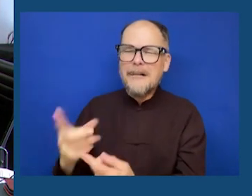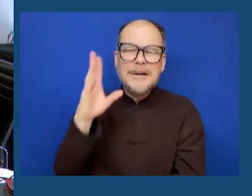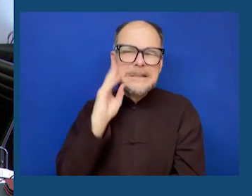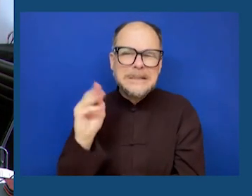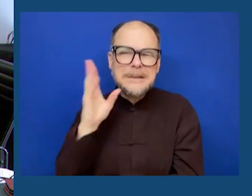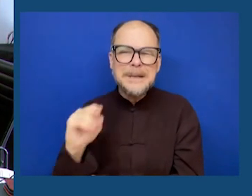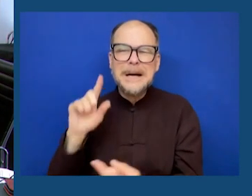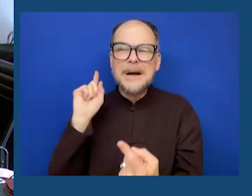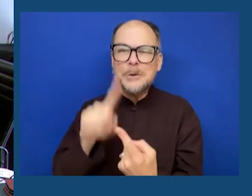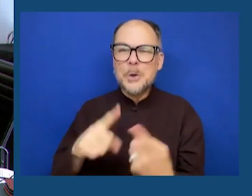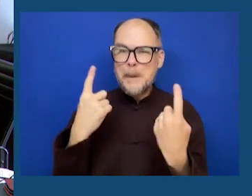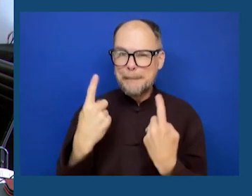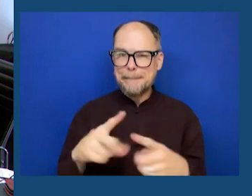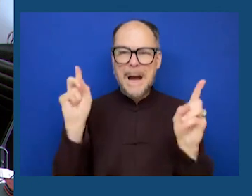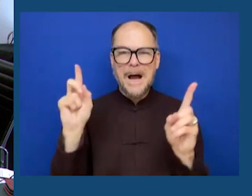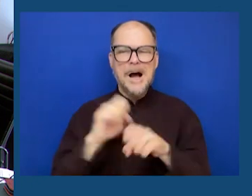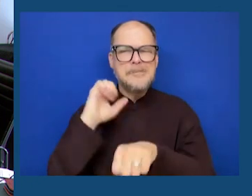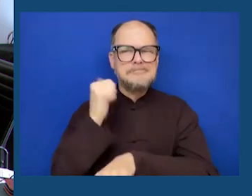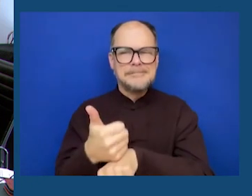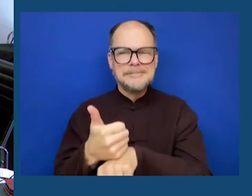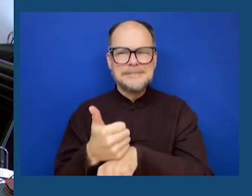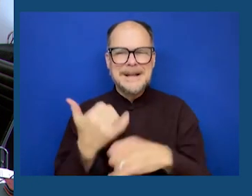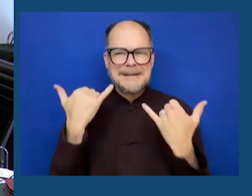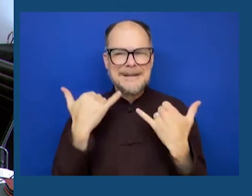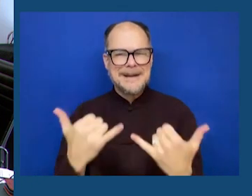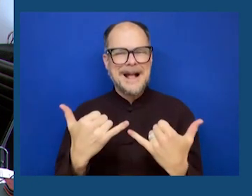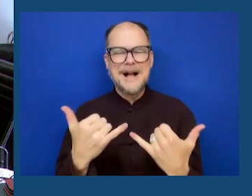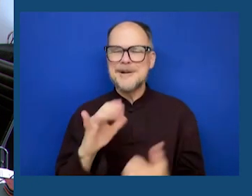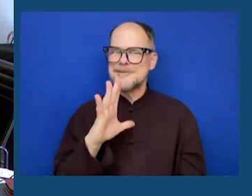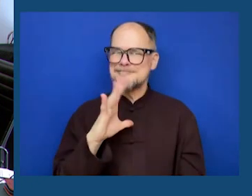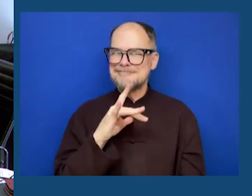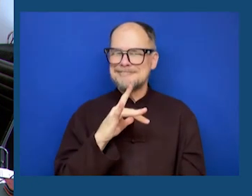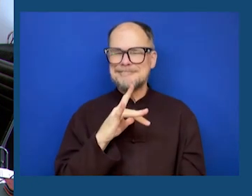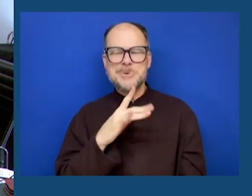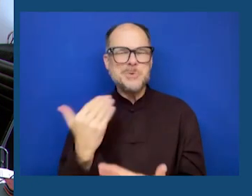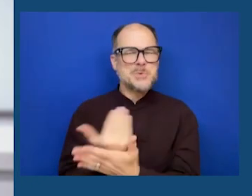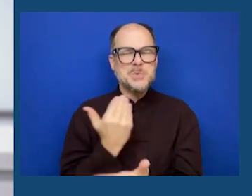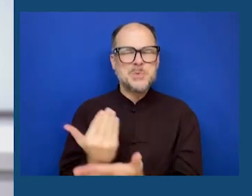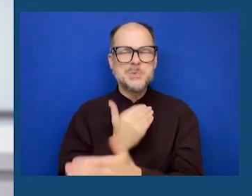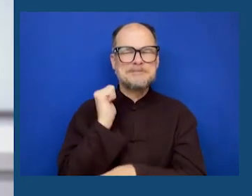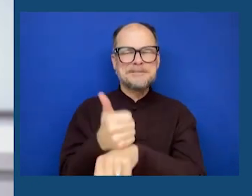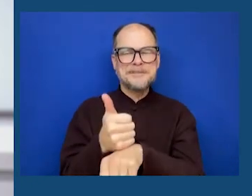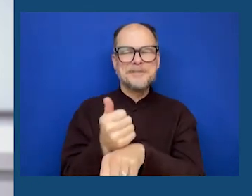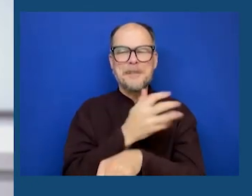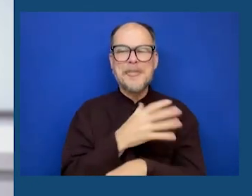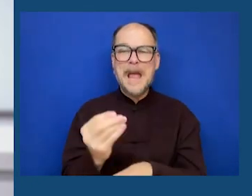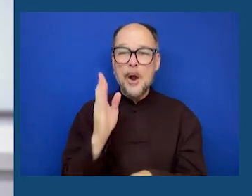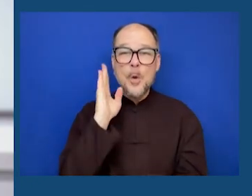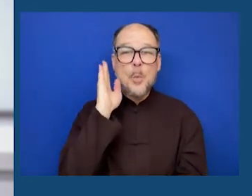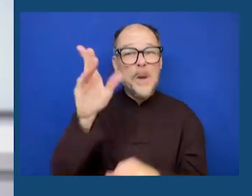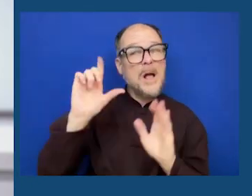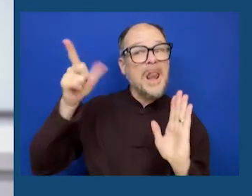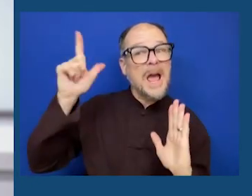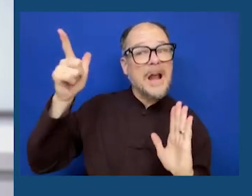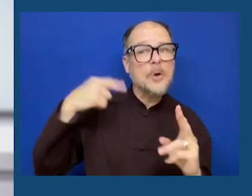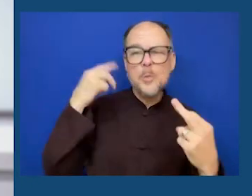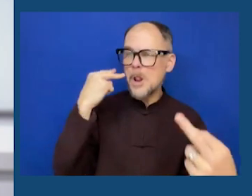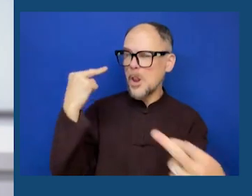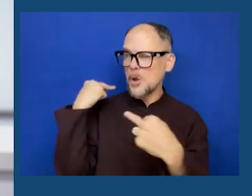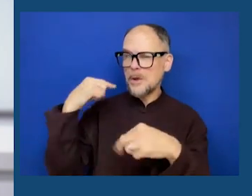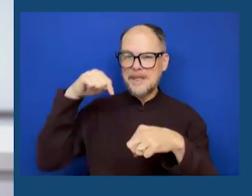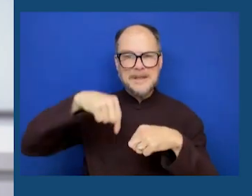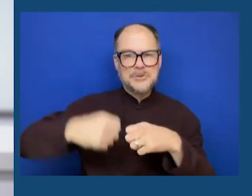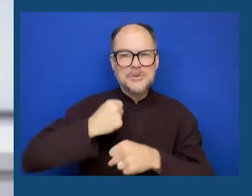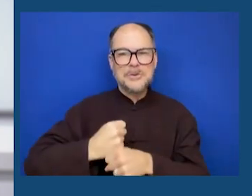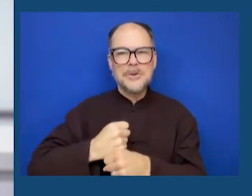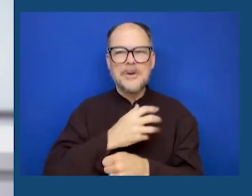we are today, we're just getting started. This is still the infancy, and we will look back at this day, this year, of what we accomplished and what we